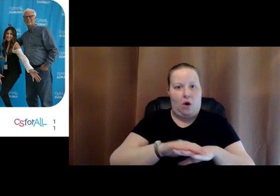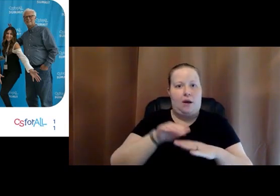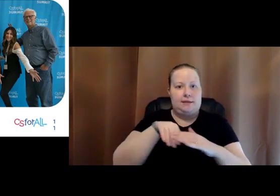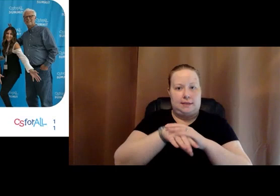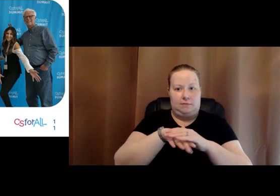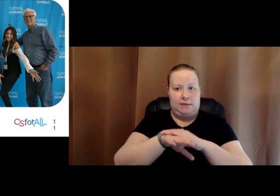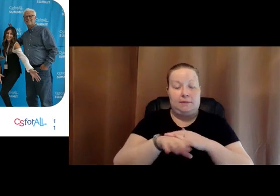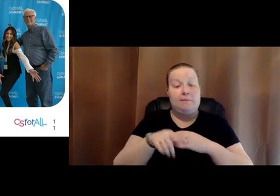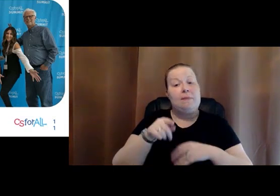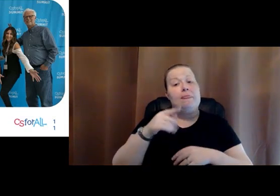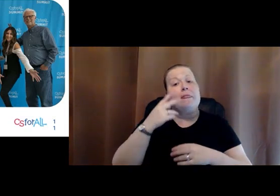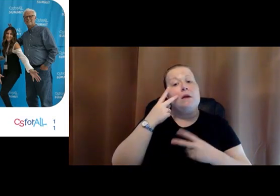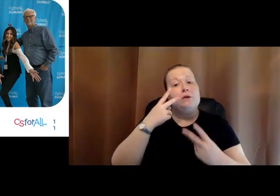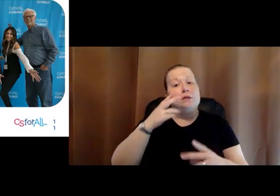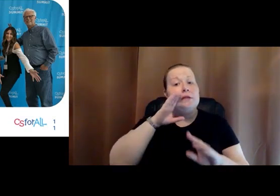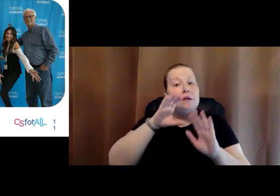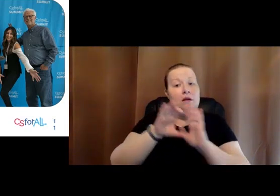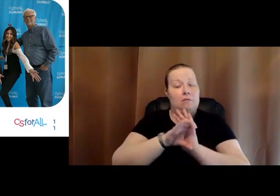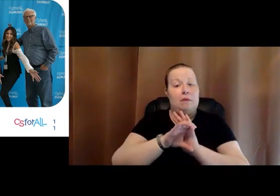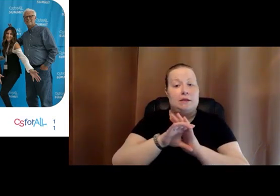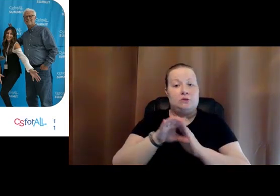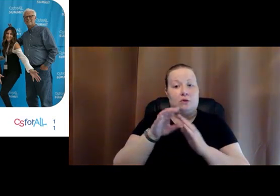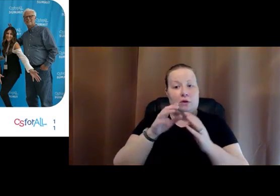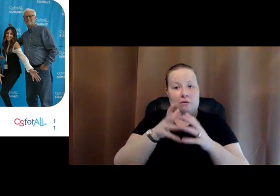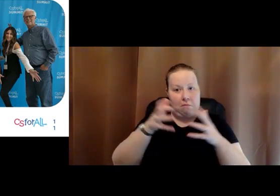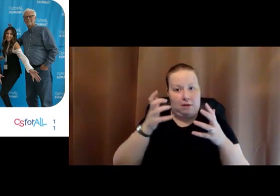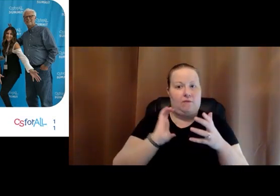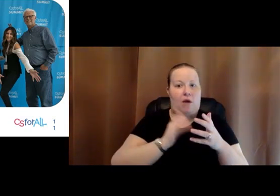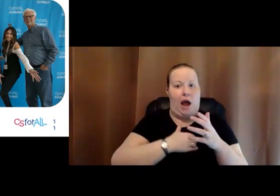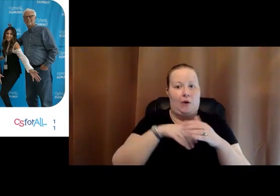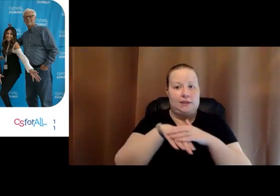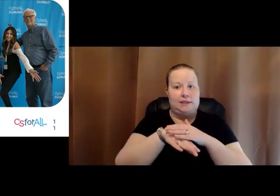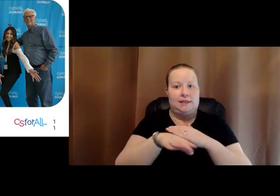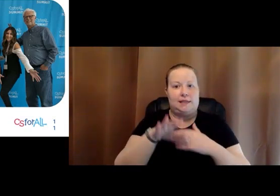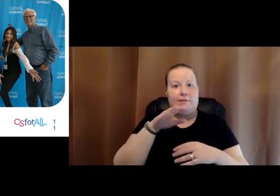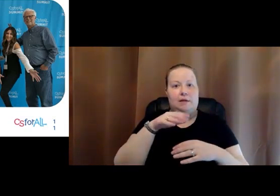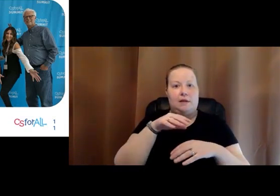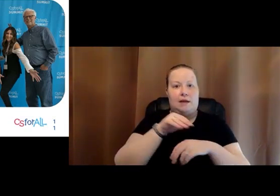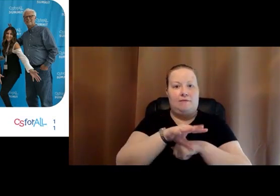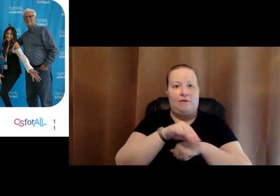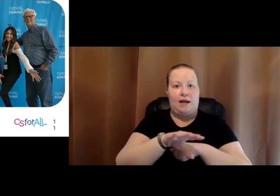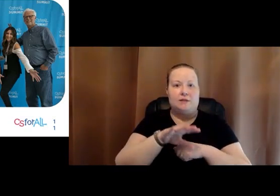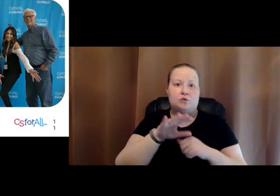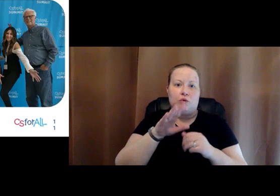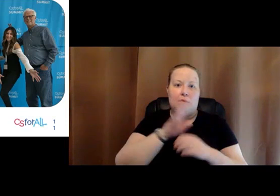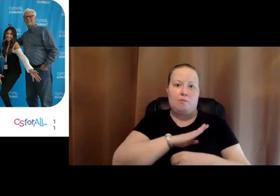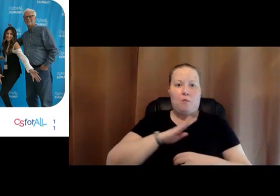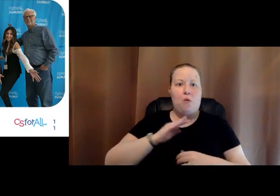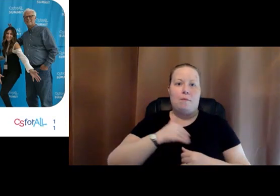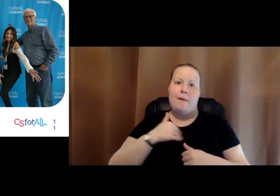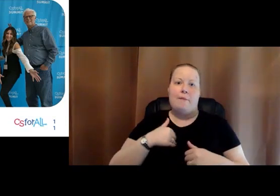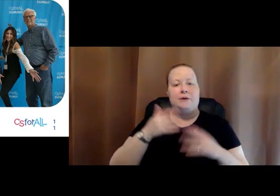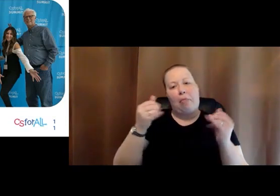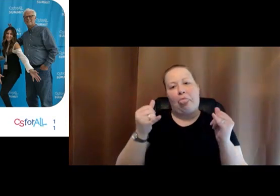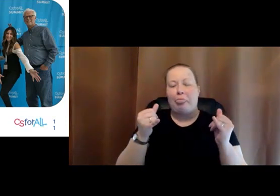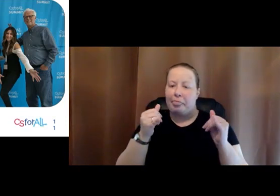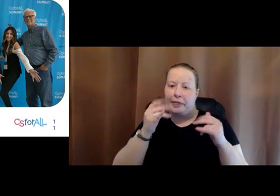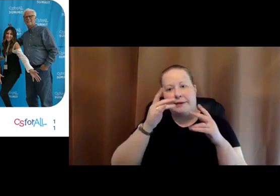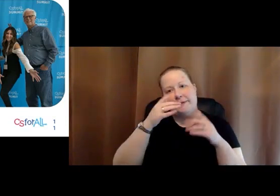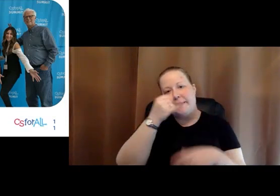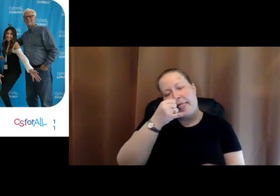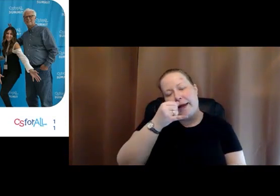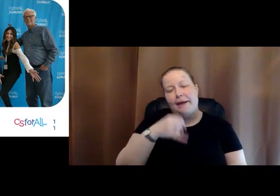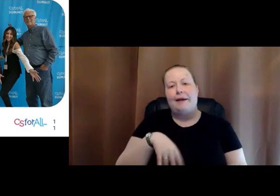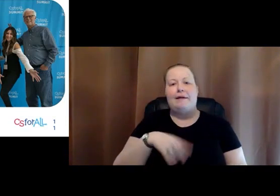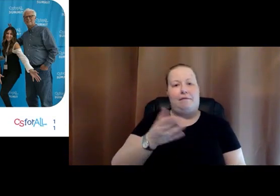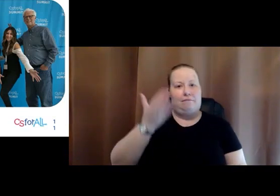is a picture of a bunch of our accessibility advisory board members kind of hamming it up at the CS for All Summit back in